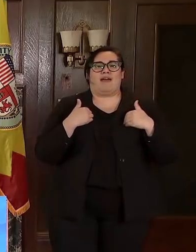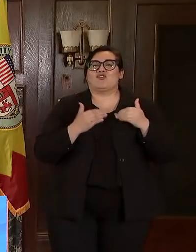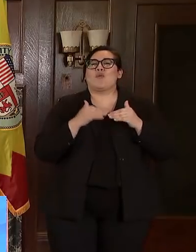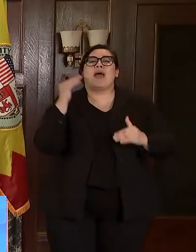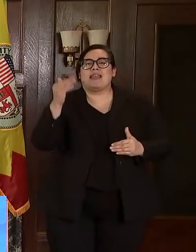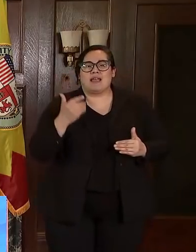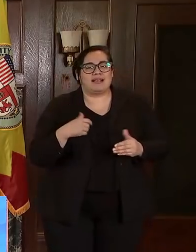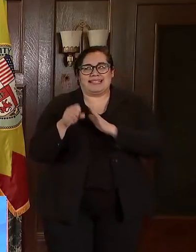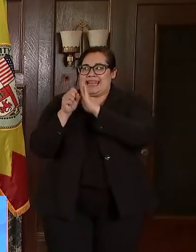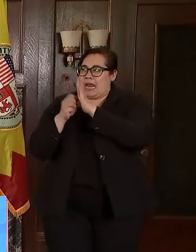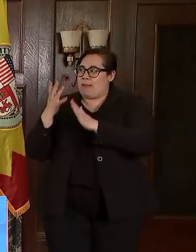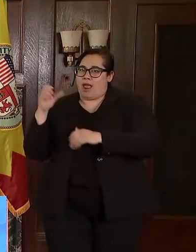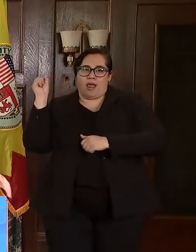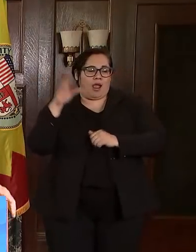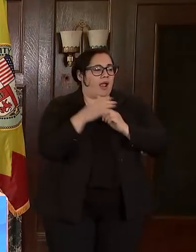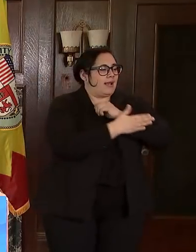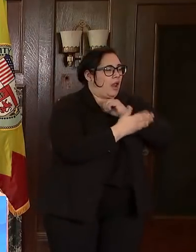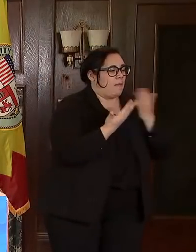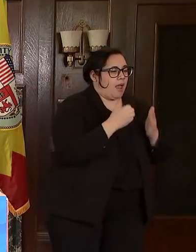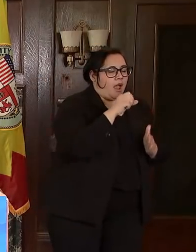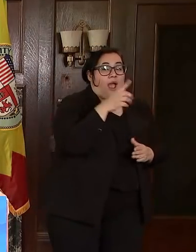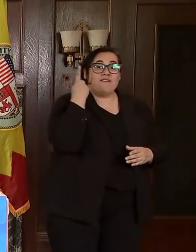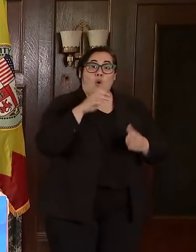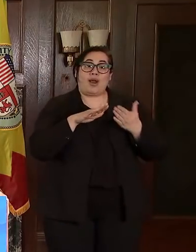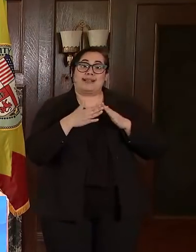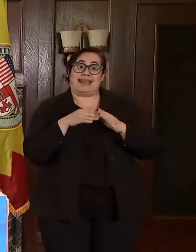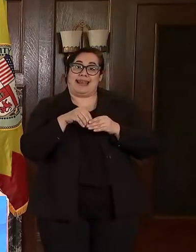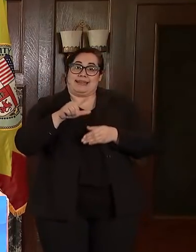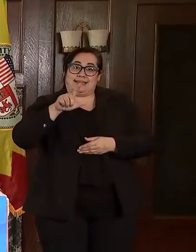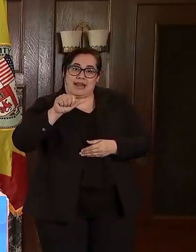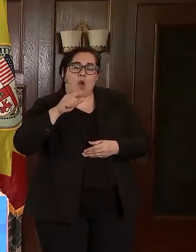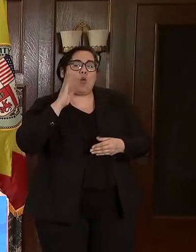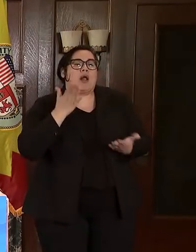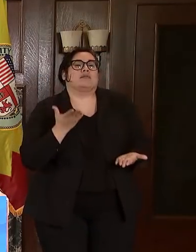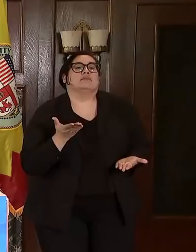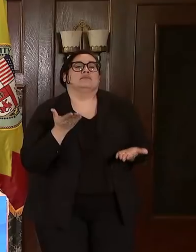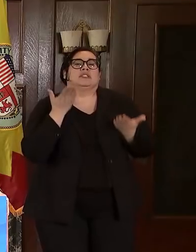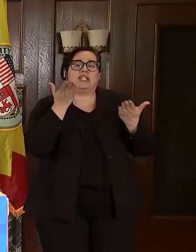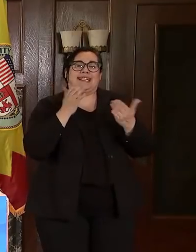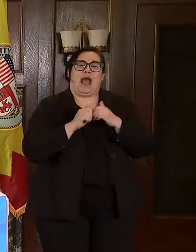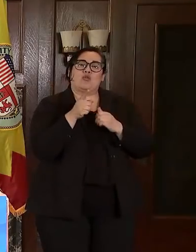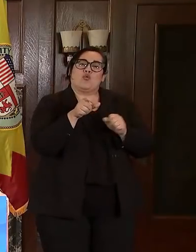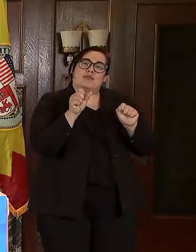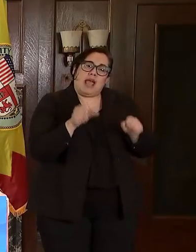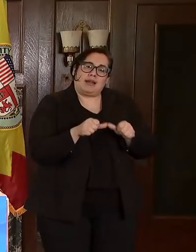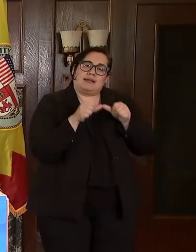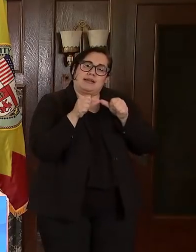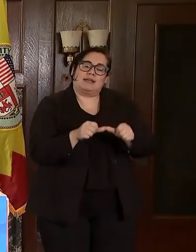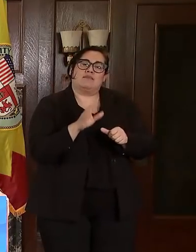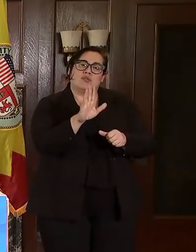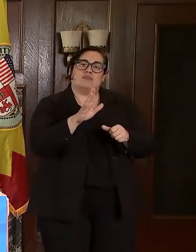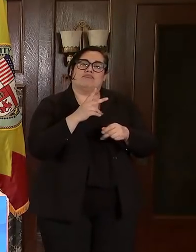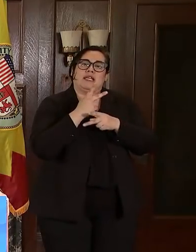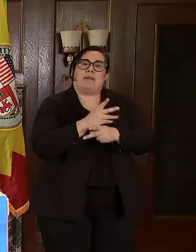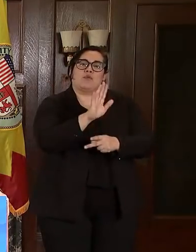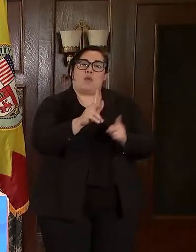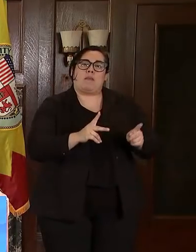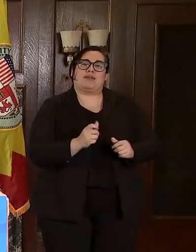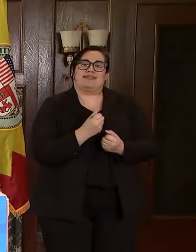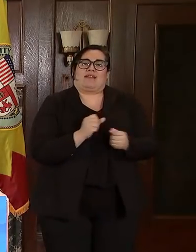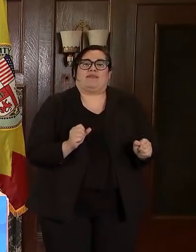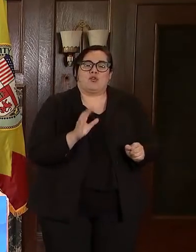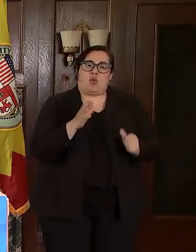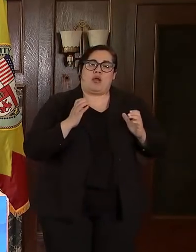may put them out. But for businesses inside the city of Los Angeles, we're going to put those suggestions about how you can keep your people safe, what is